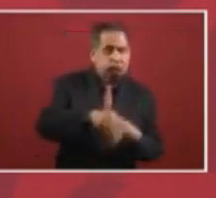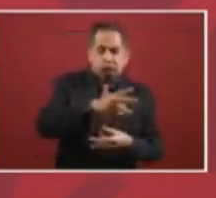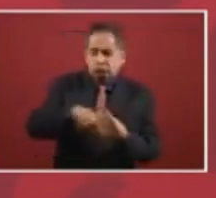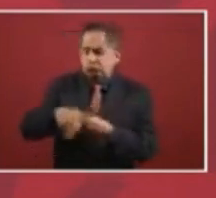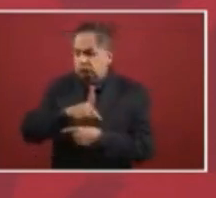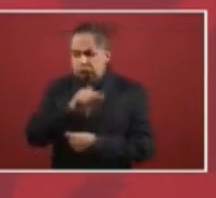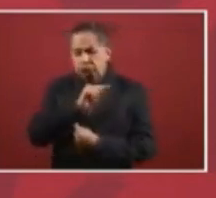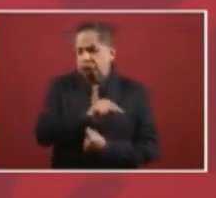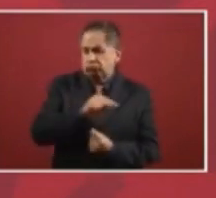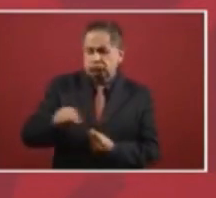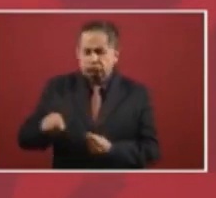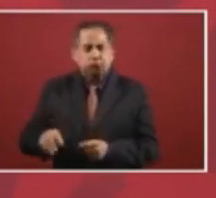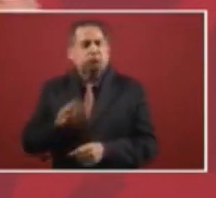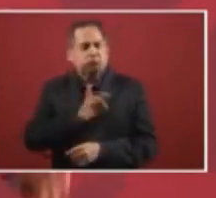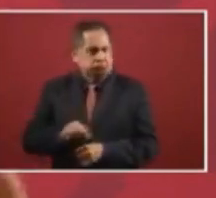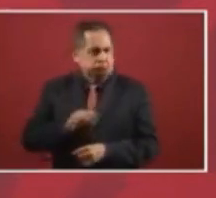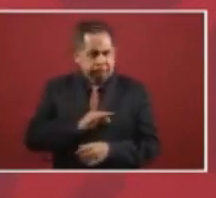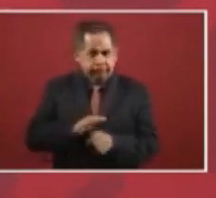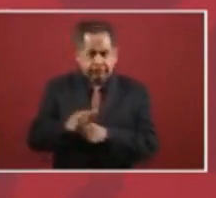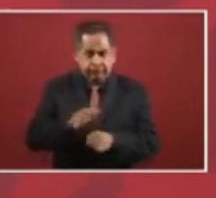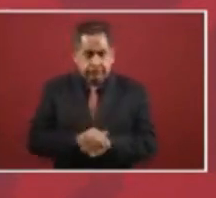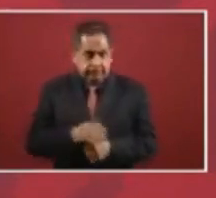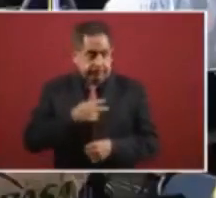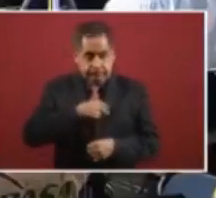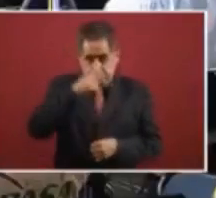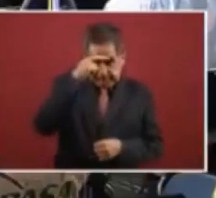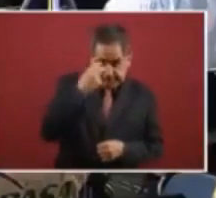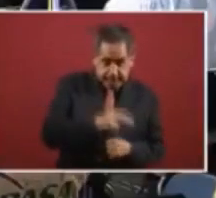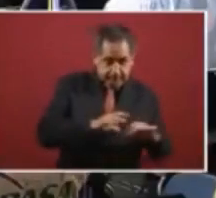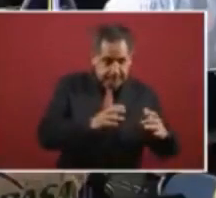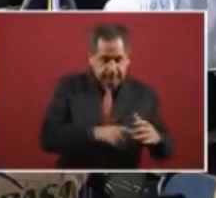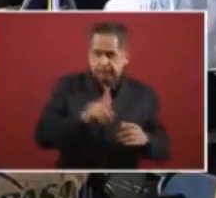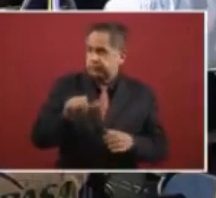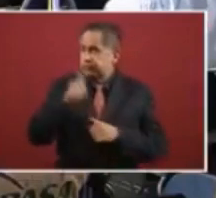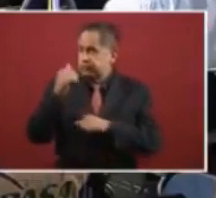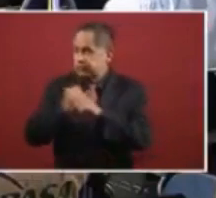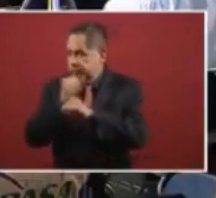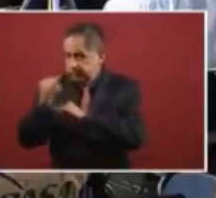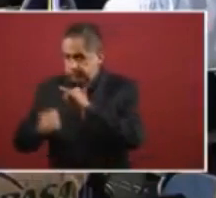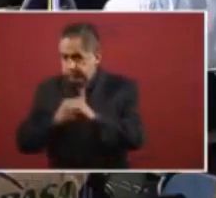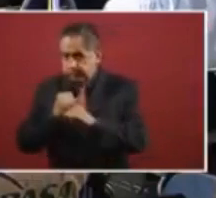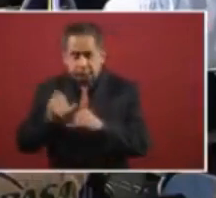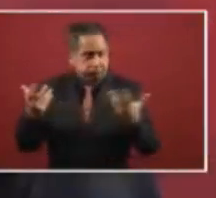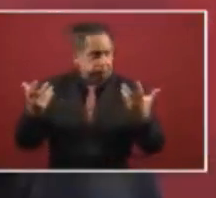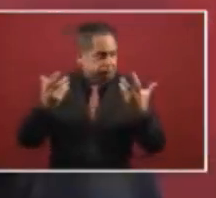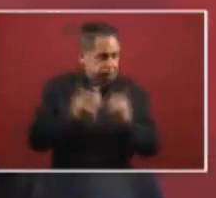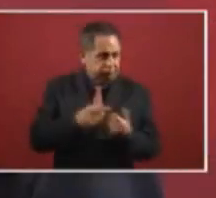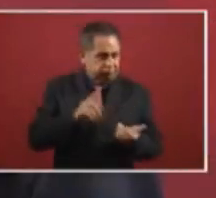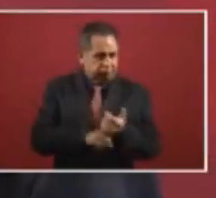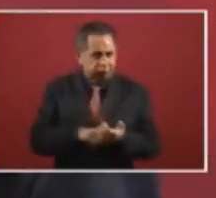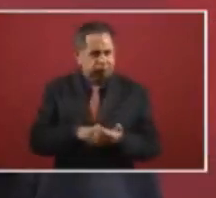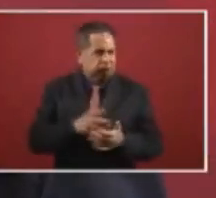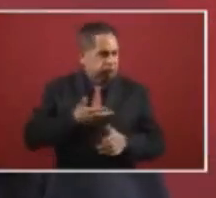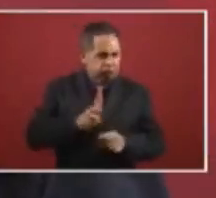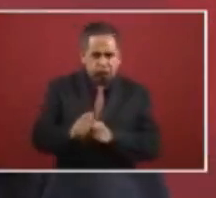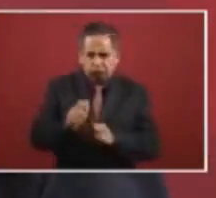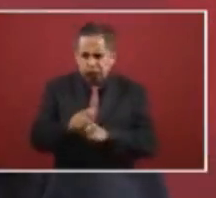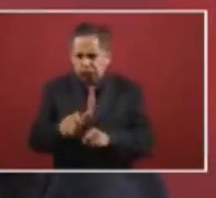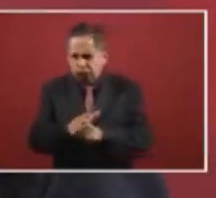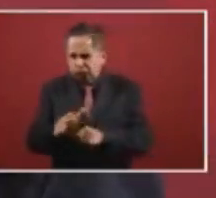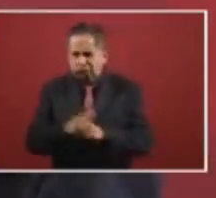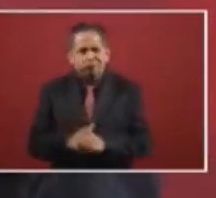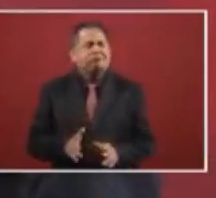that money will flow. And the Mexican investors and the bank, which